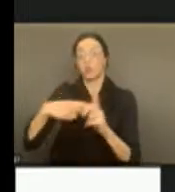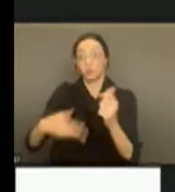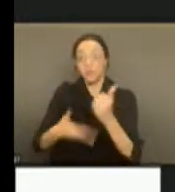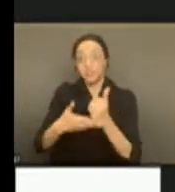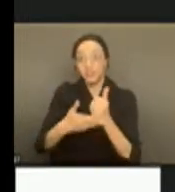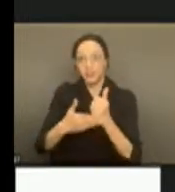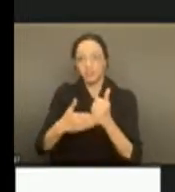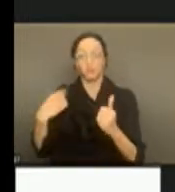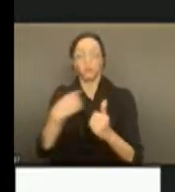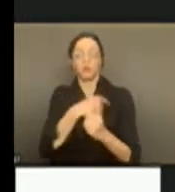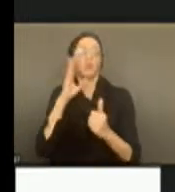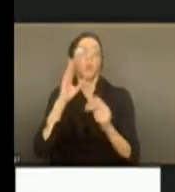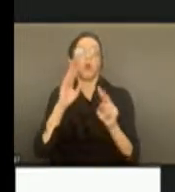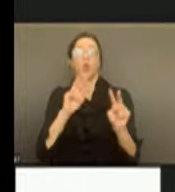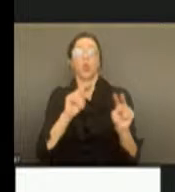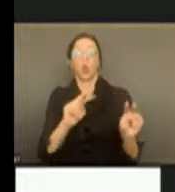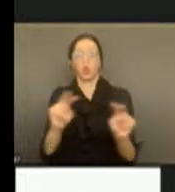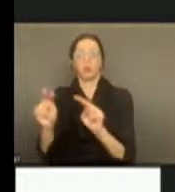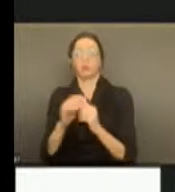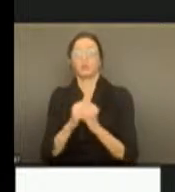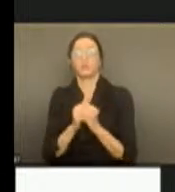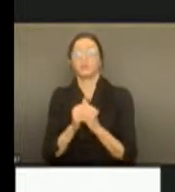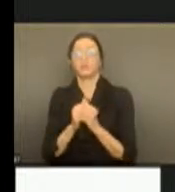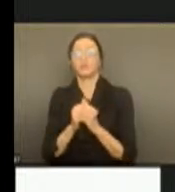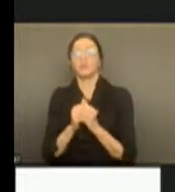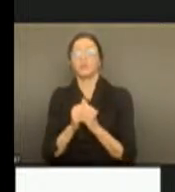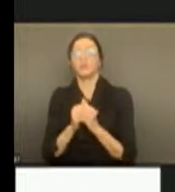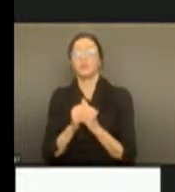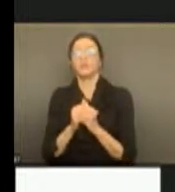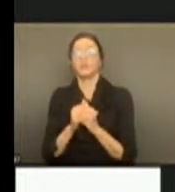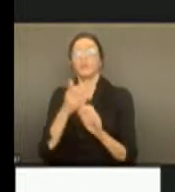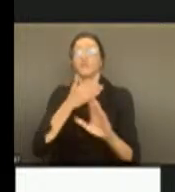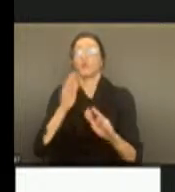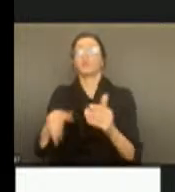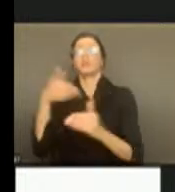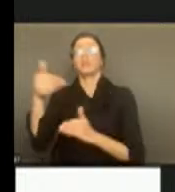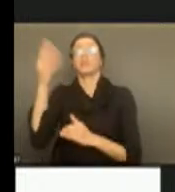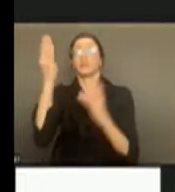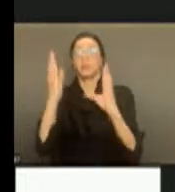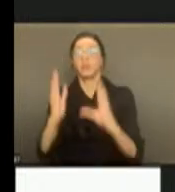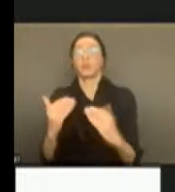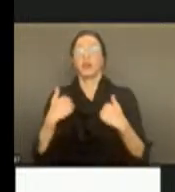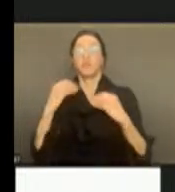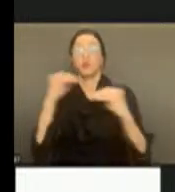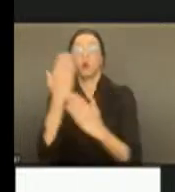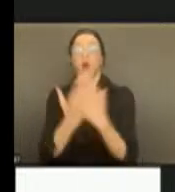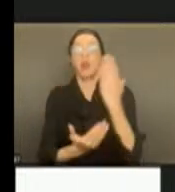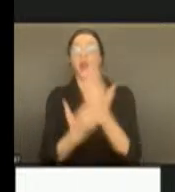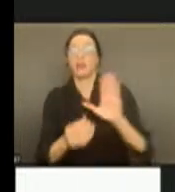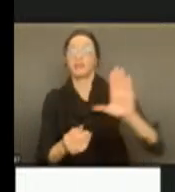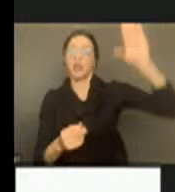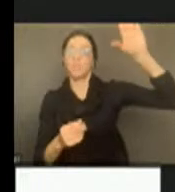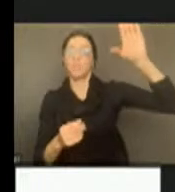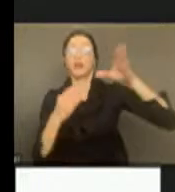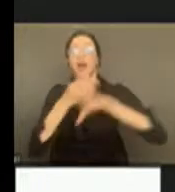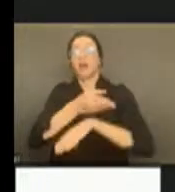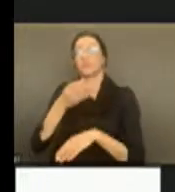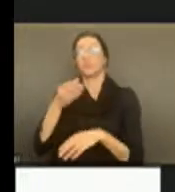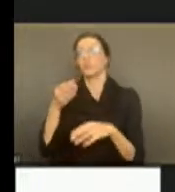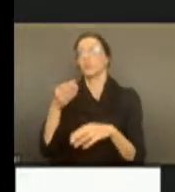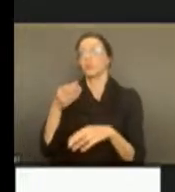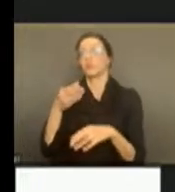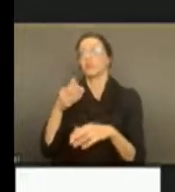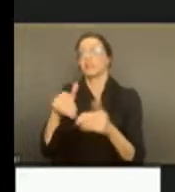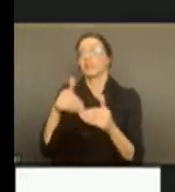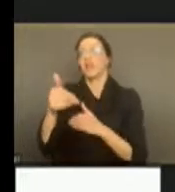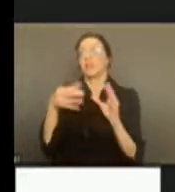don't have any more hands up. After this speaker, I'm going to go down and find the folks that